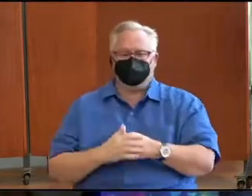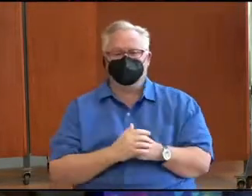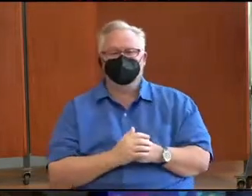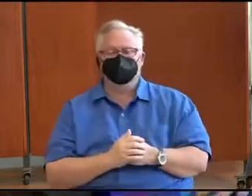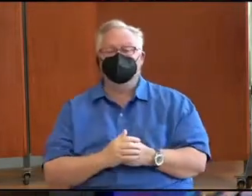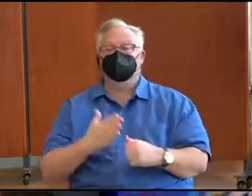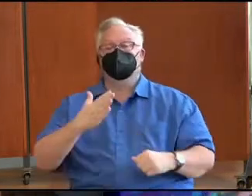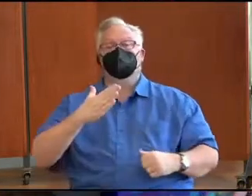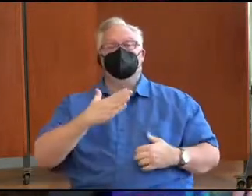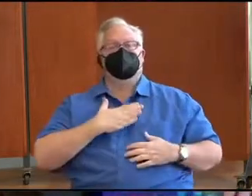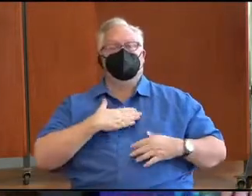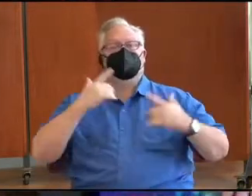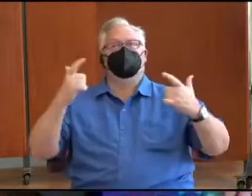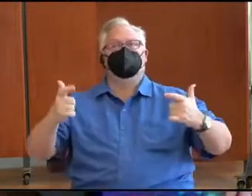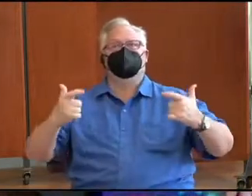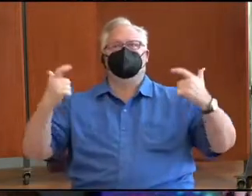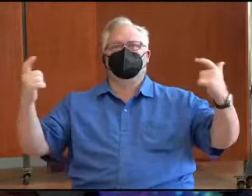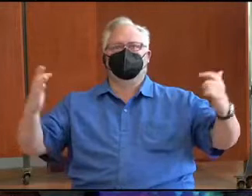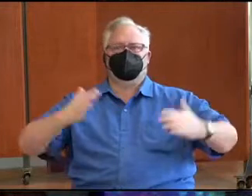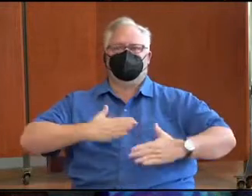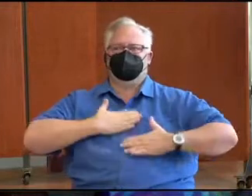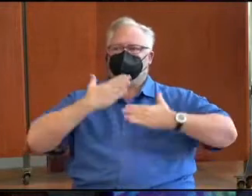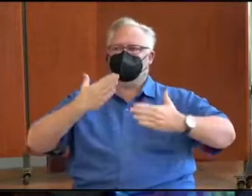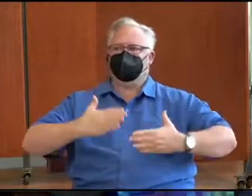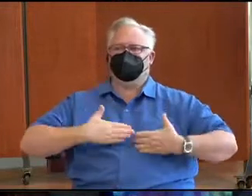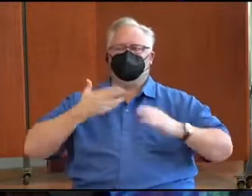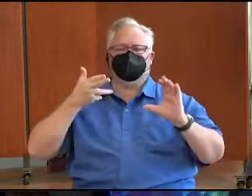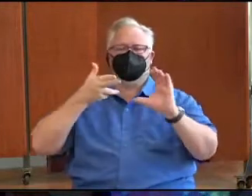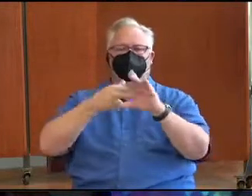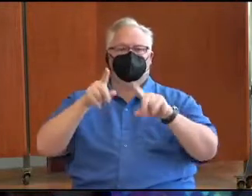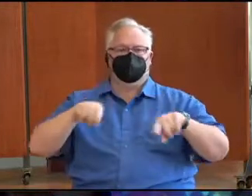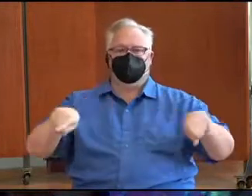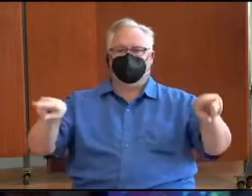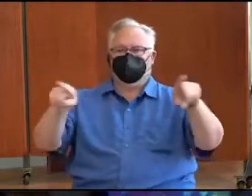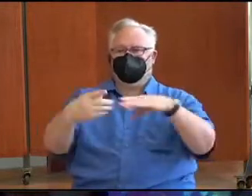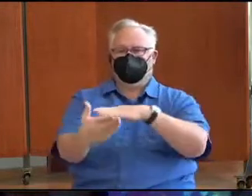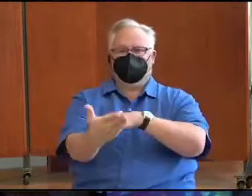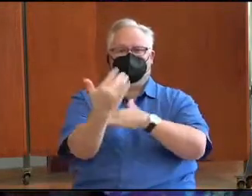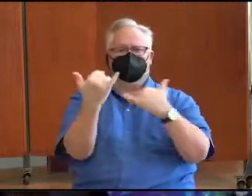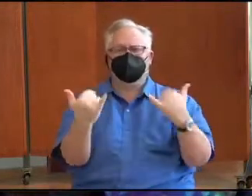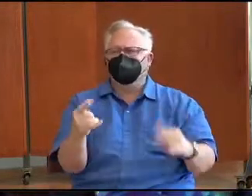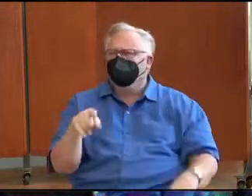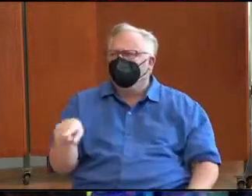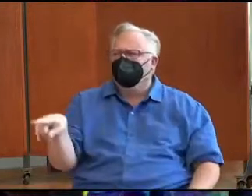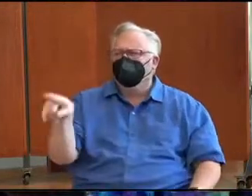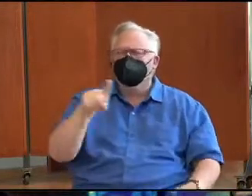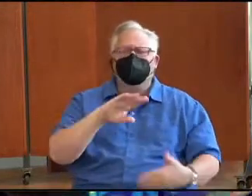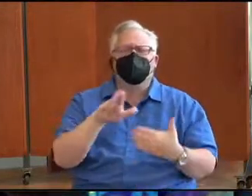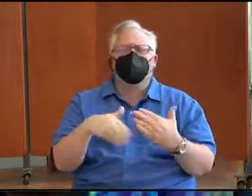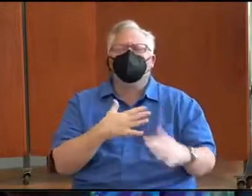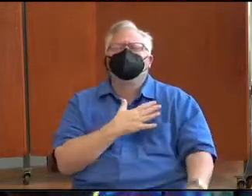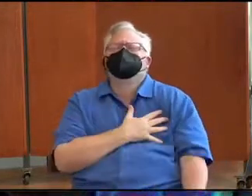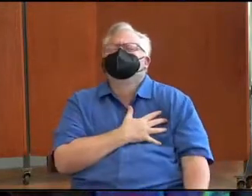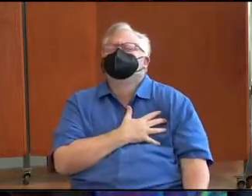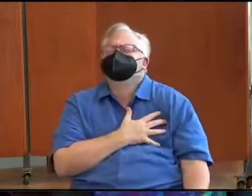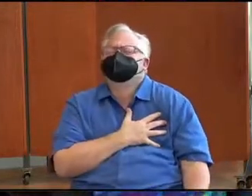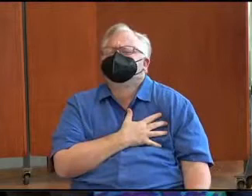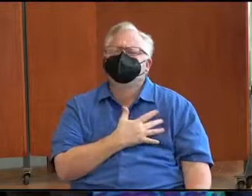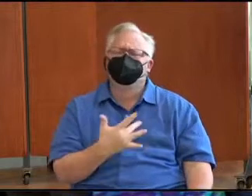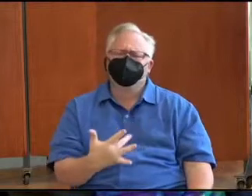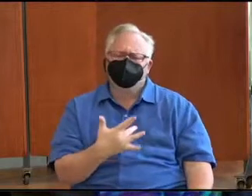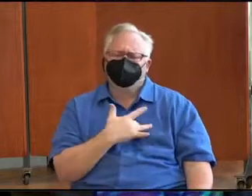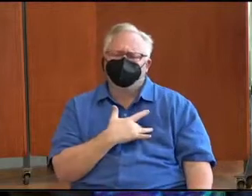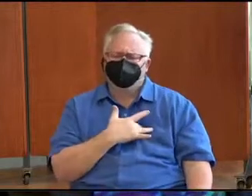It is my great joy to be with you this morning. You all are so close to my heart. I come to